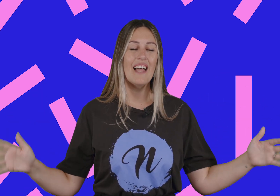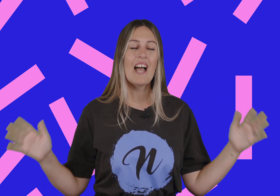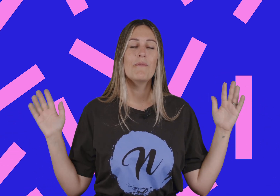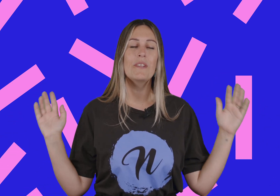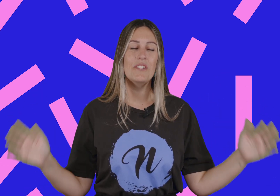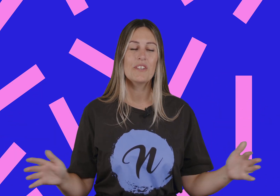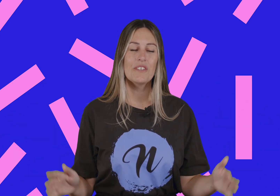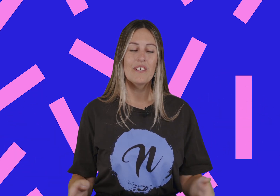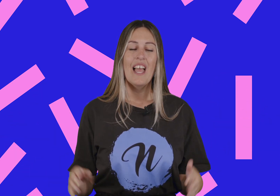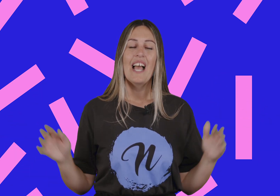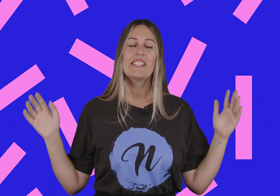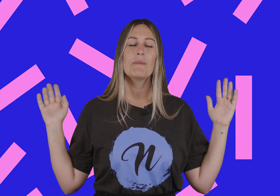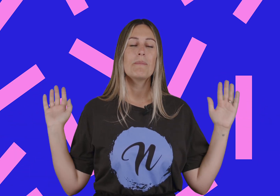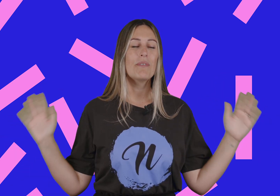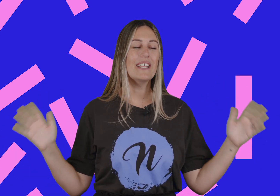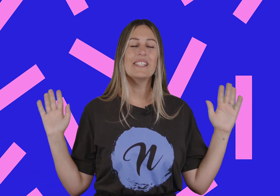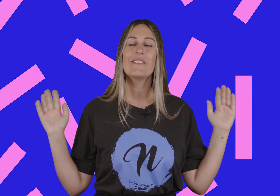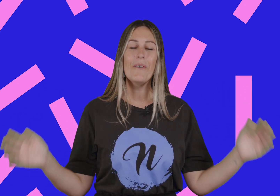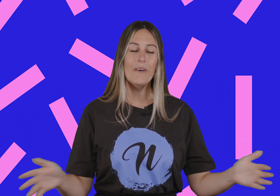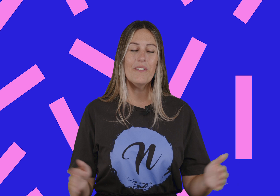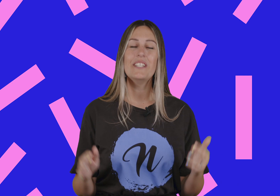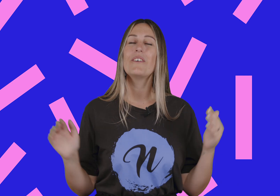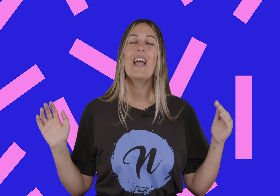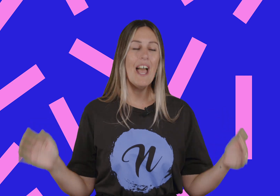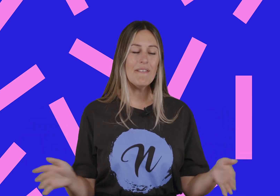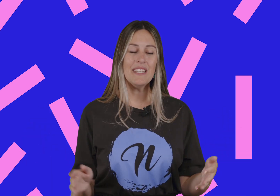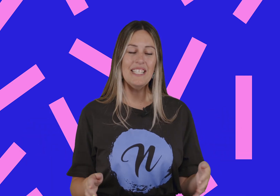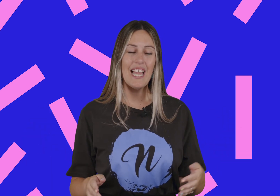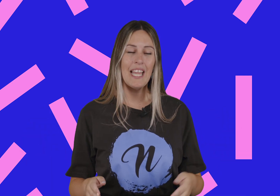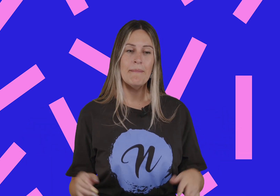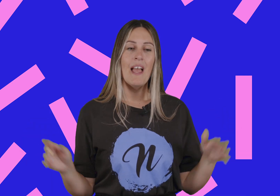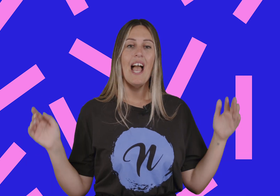big life with you. And so we pray this all in your